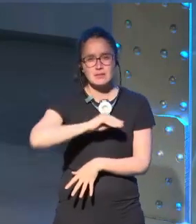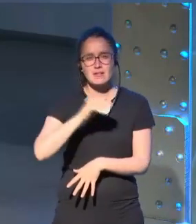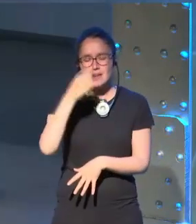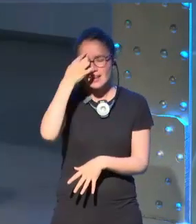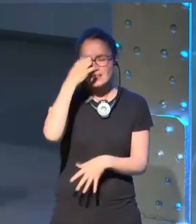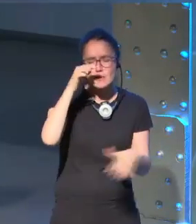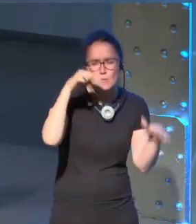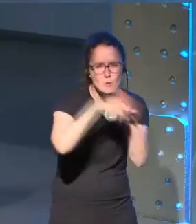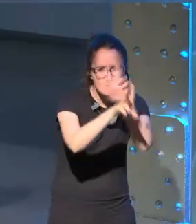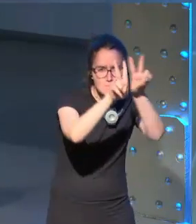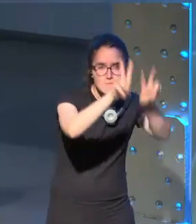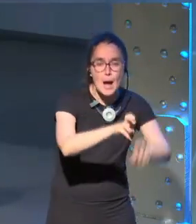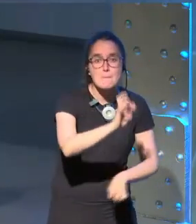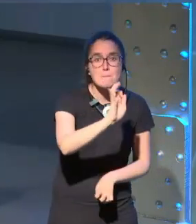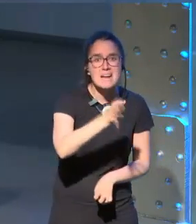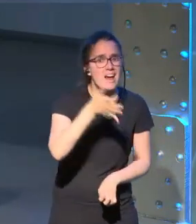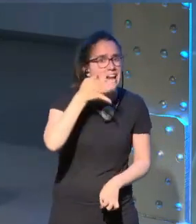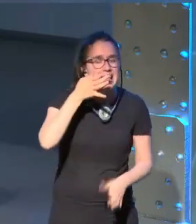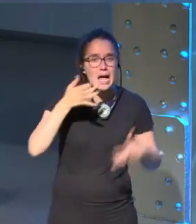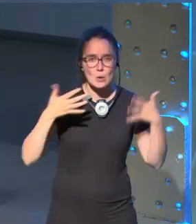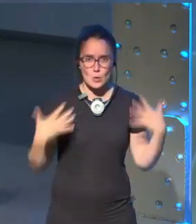thing, and